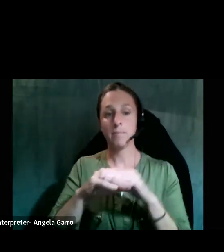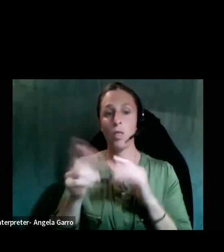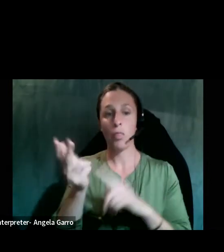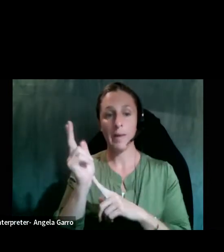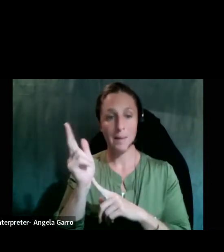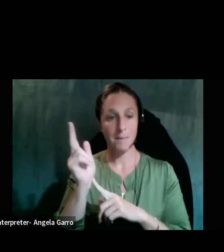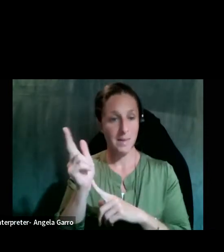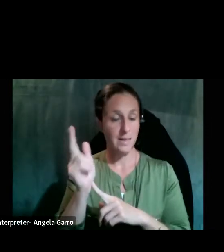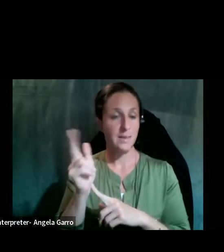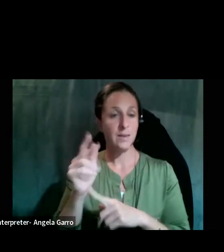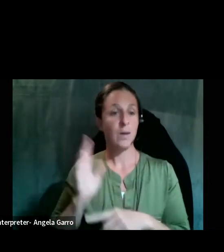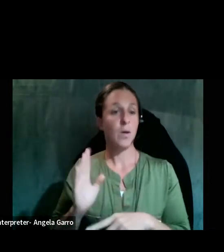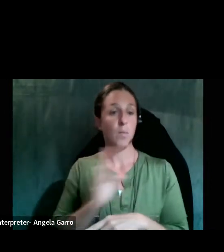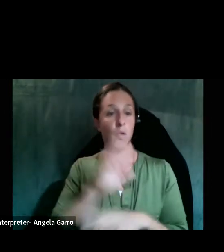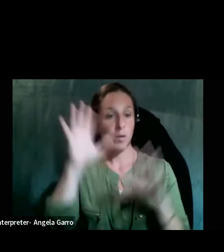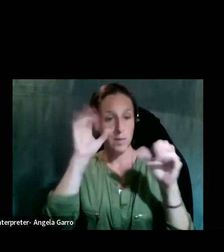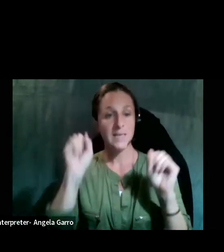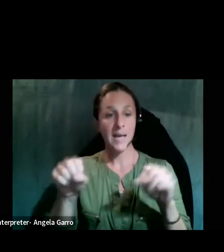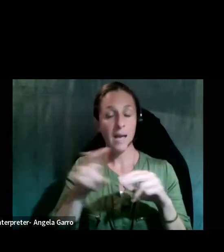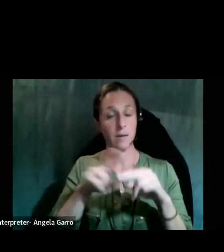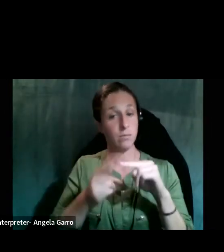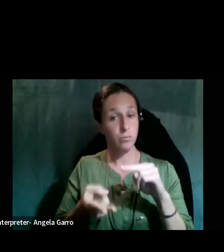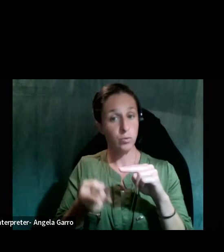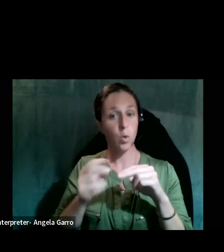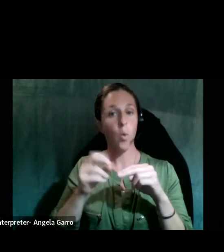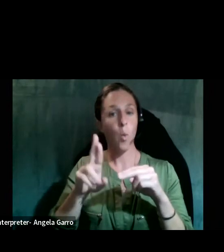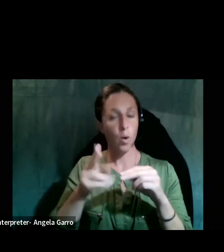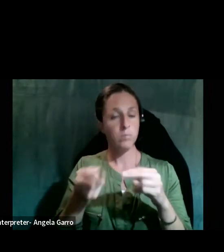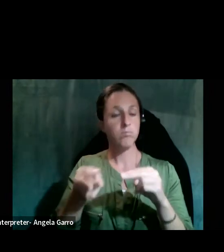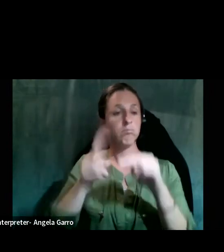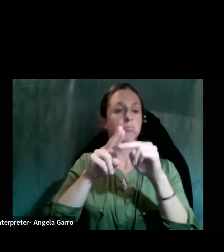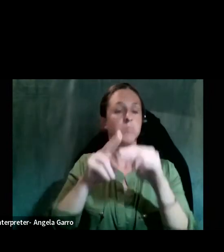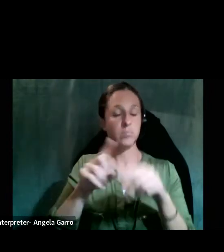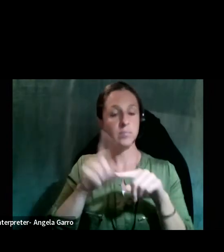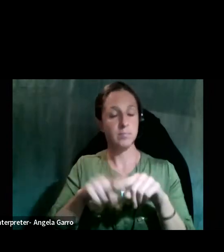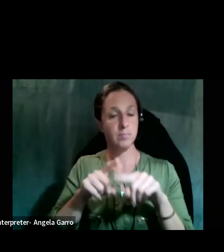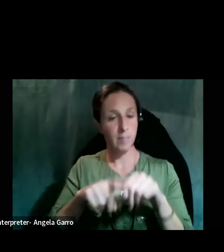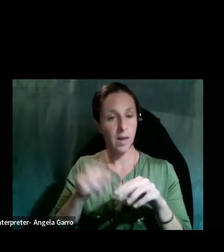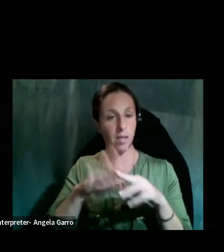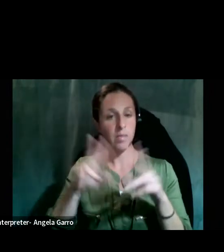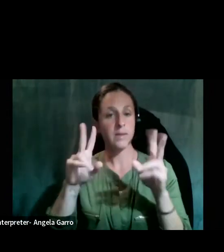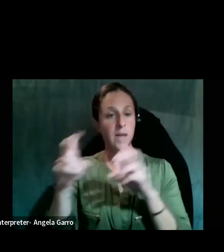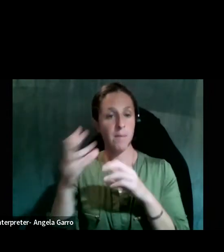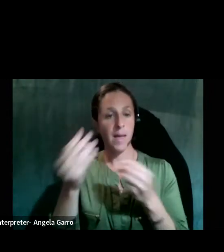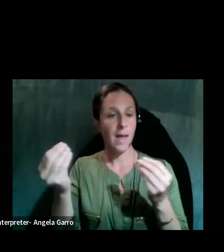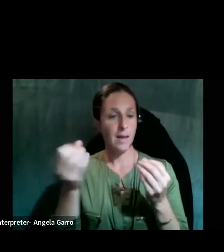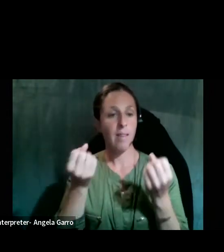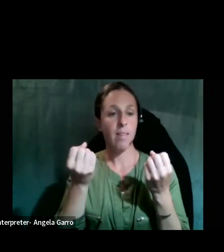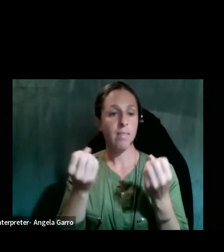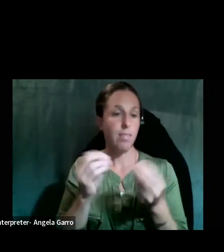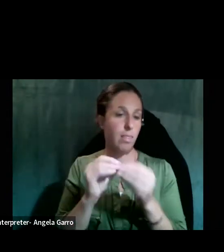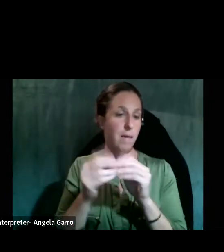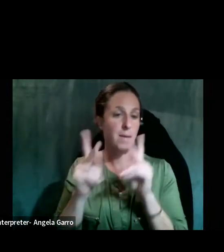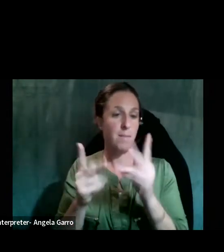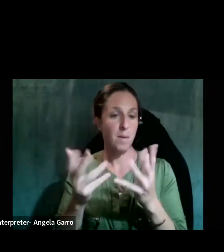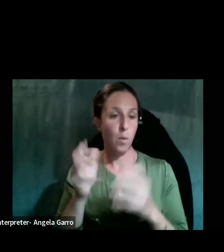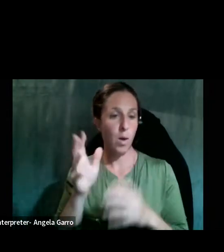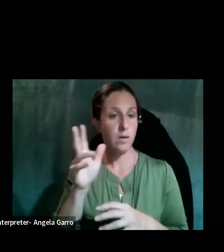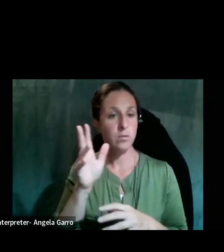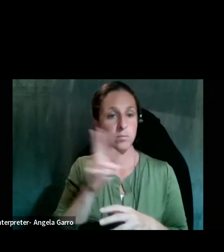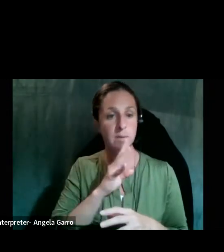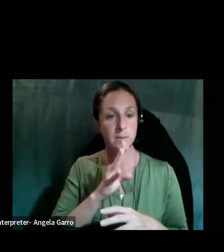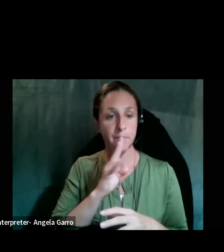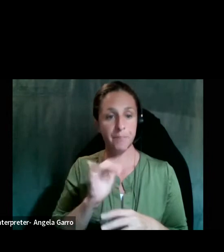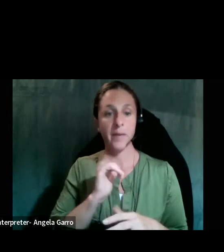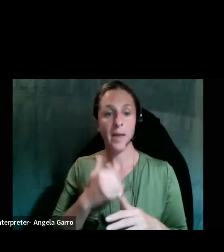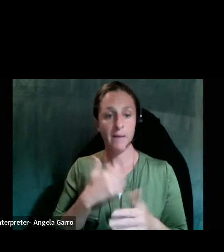board president may increase or decrease the time allotted for public comment depending upon the topic and the number of persons wishing to be heard. So I have